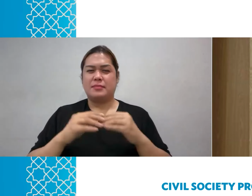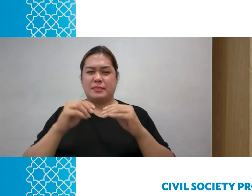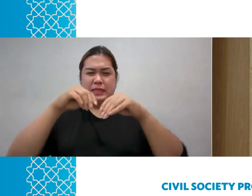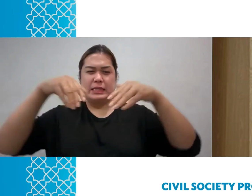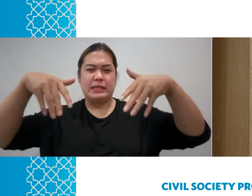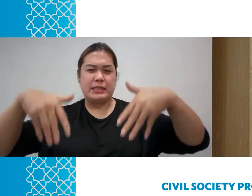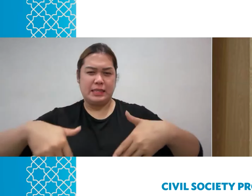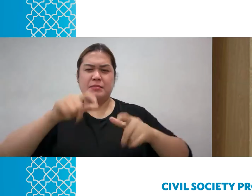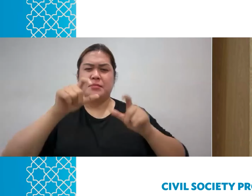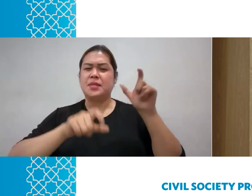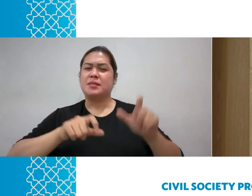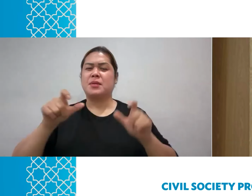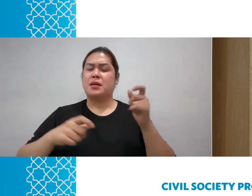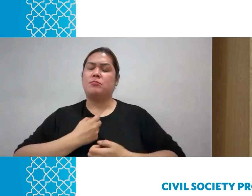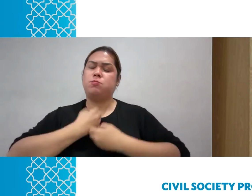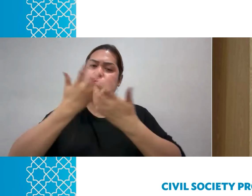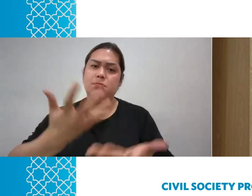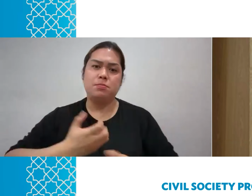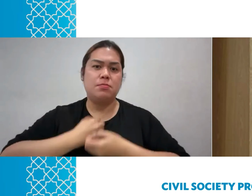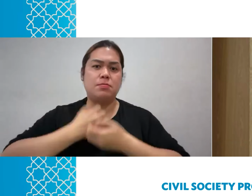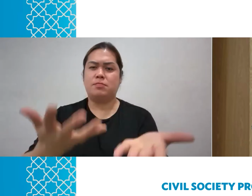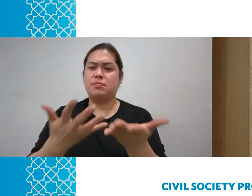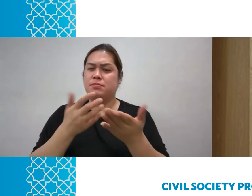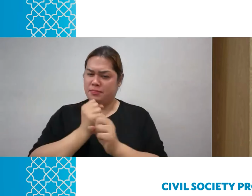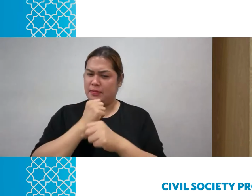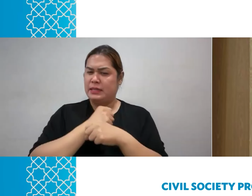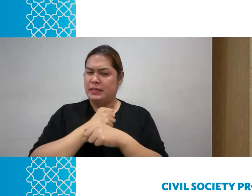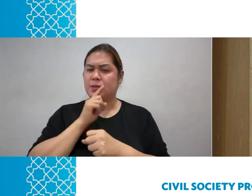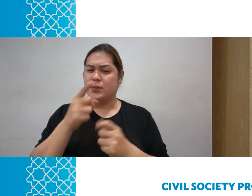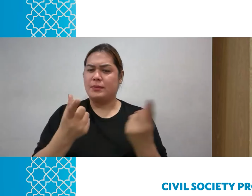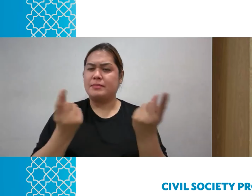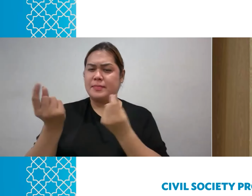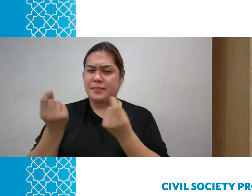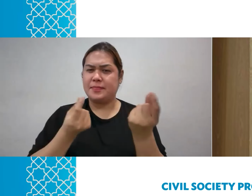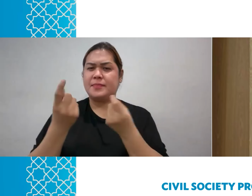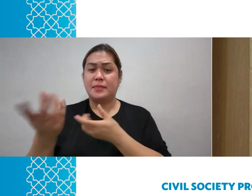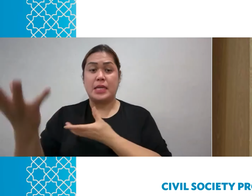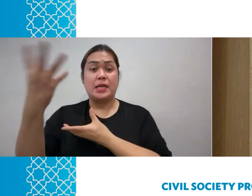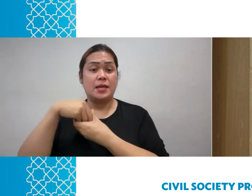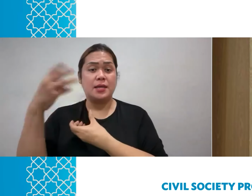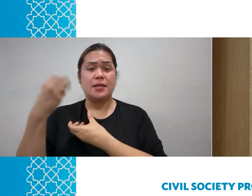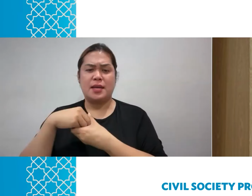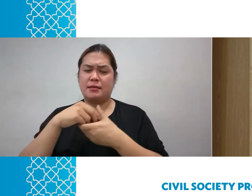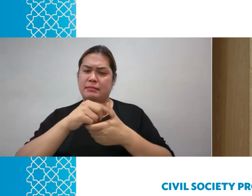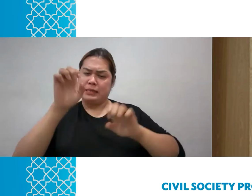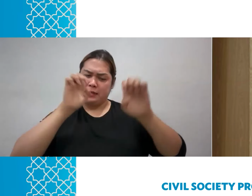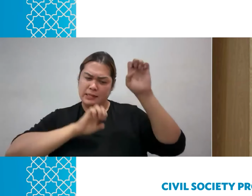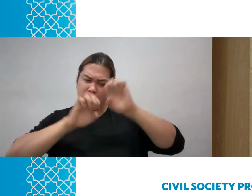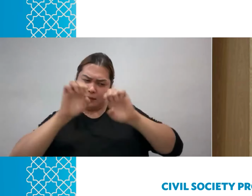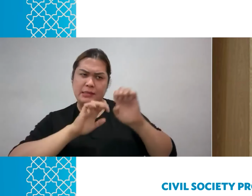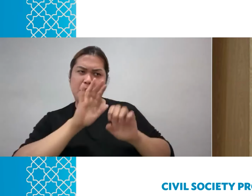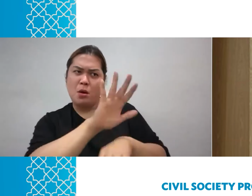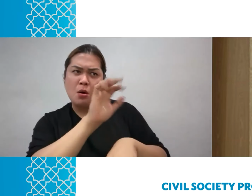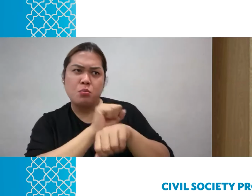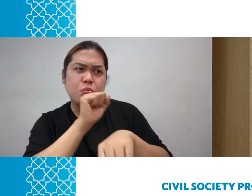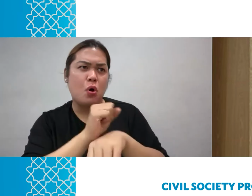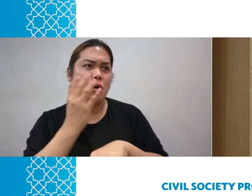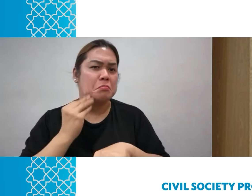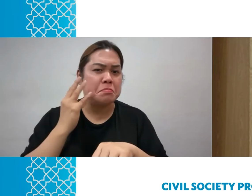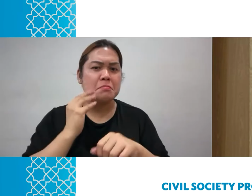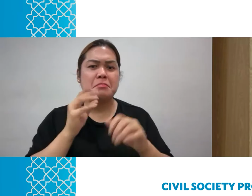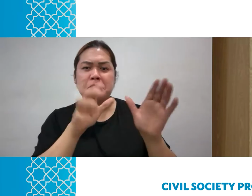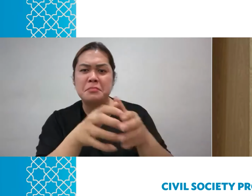voice in the creation, in the implementation, and in the evaluation of your work. We went through a lot of